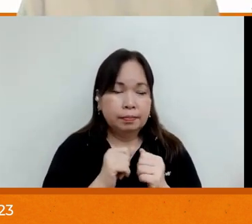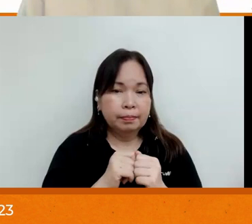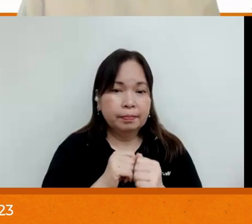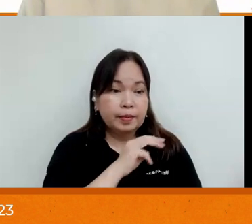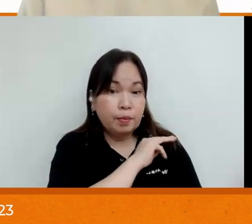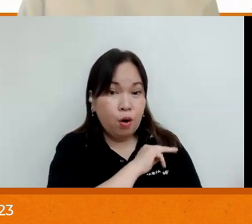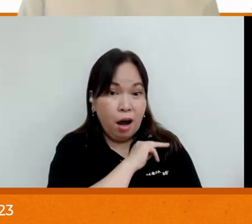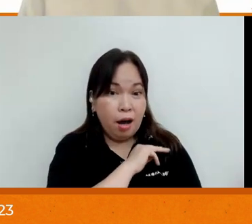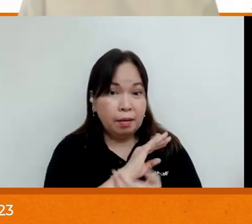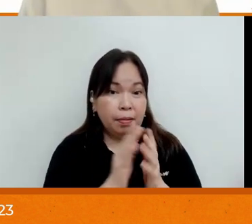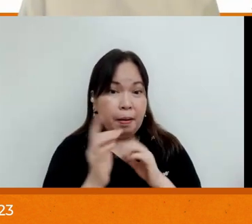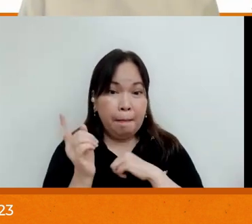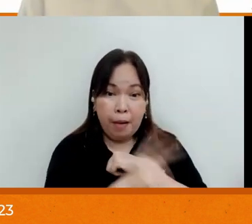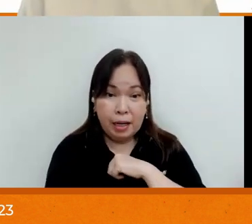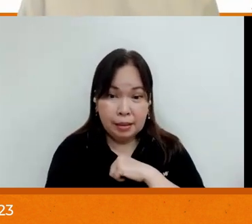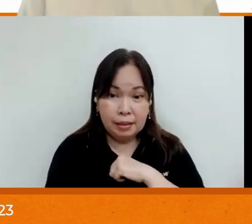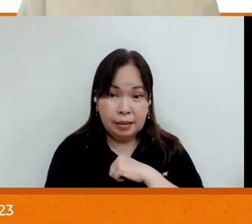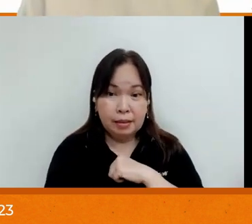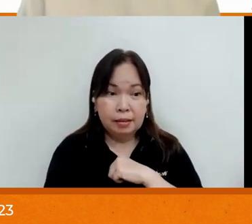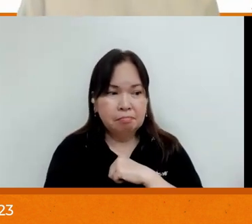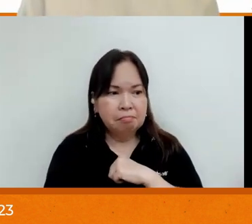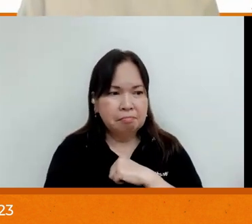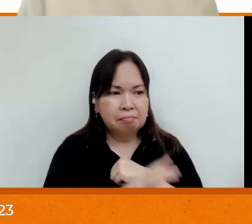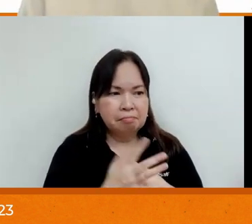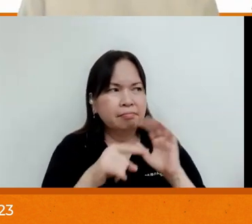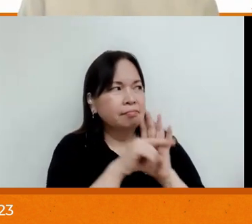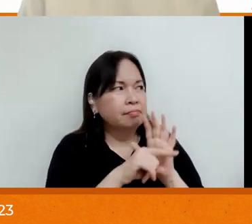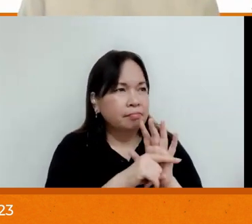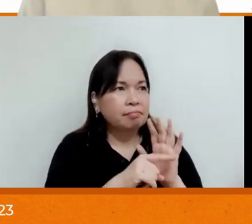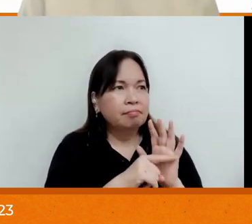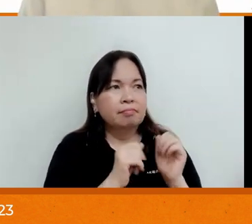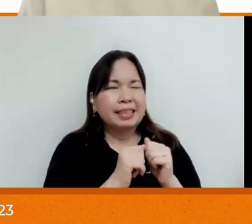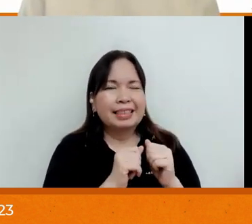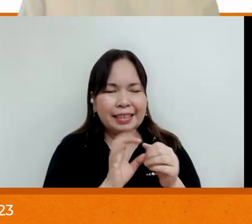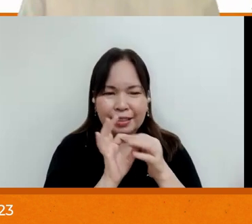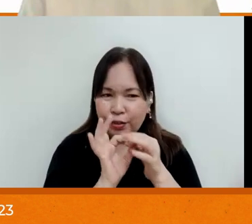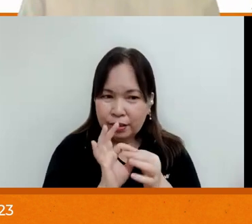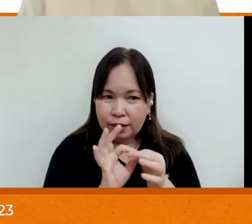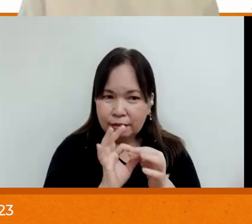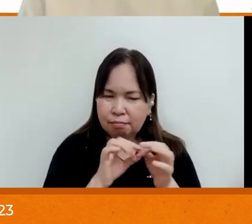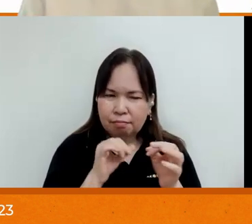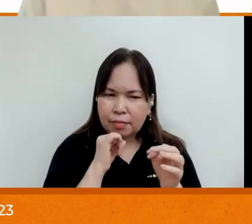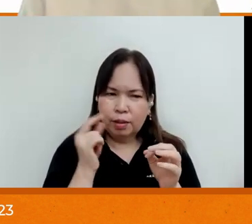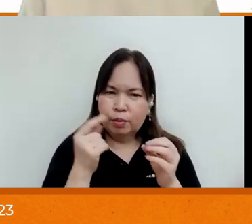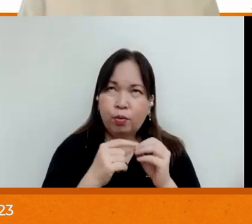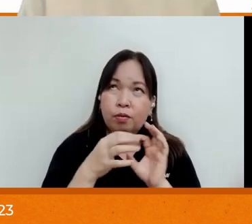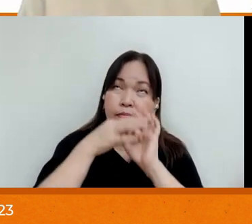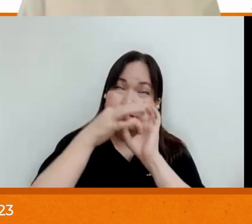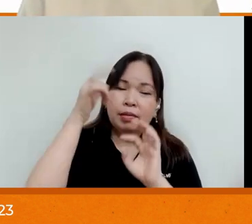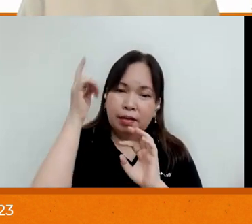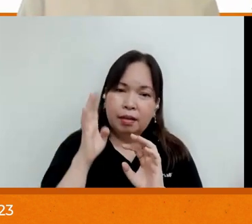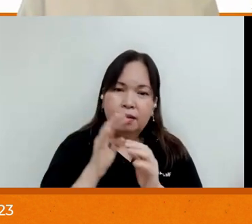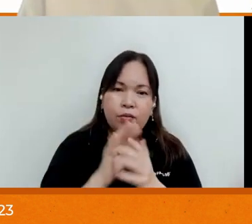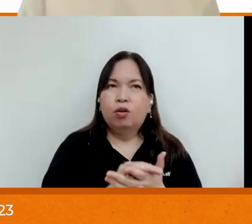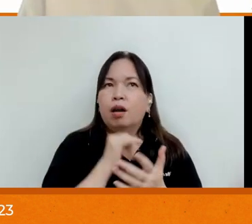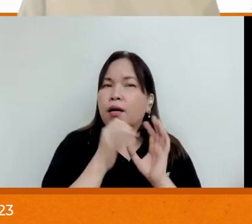na, it's not parang hindi na focus yung relationship mo to the higher power, then or love, no, it's